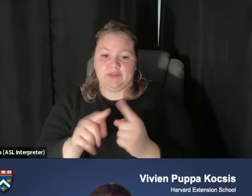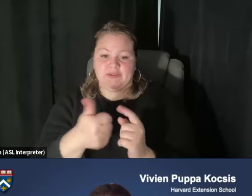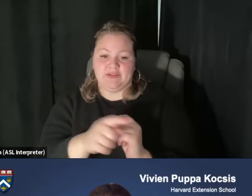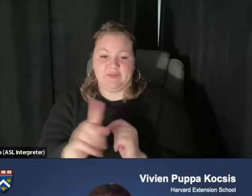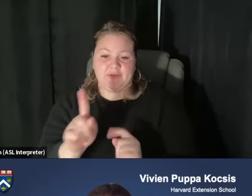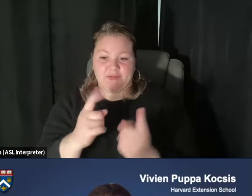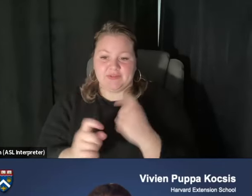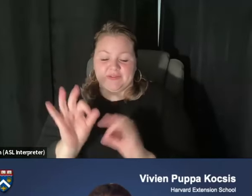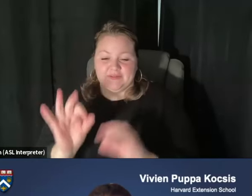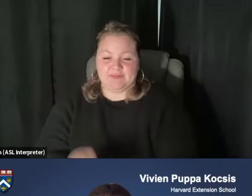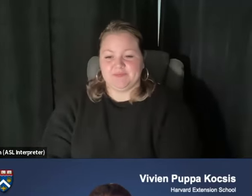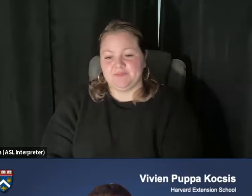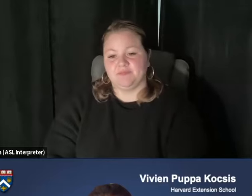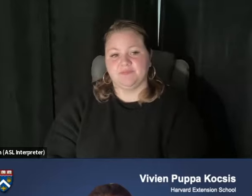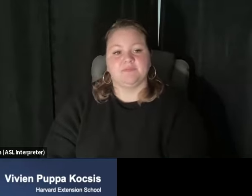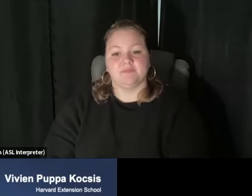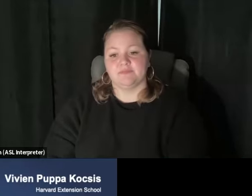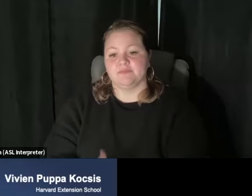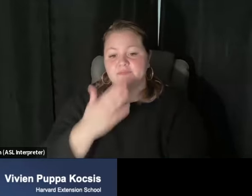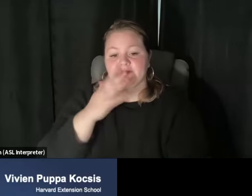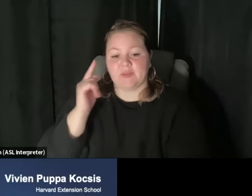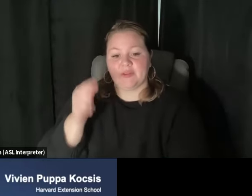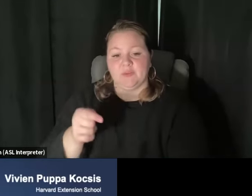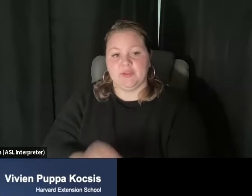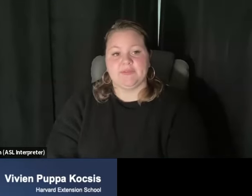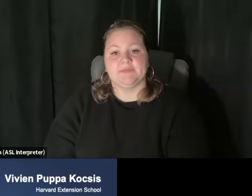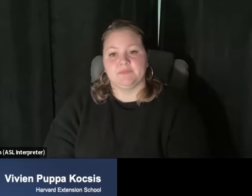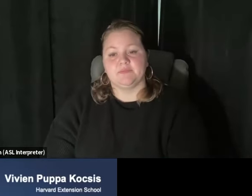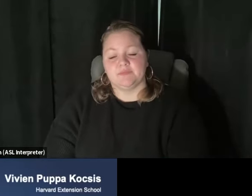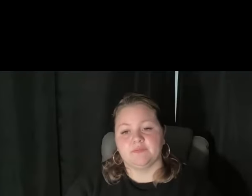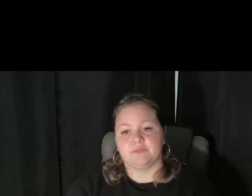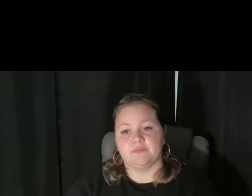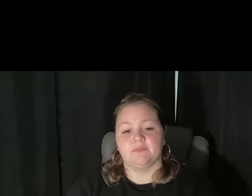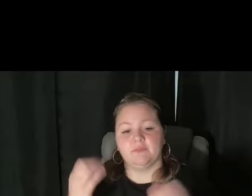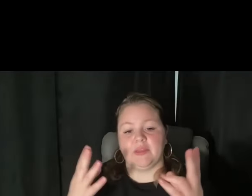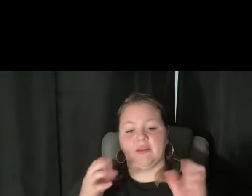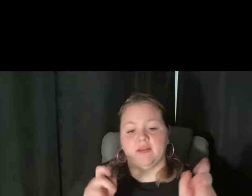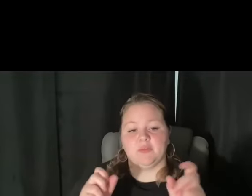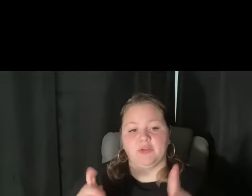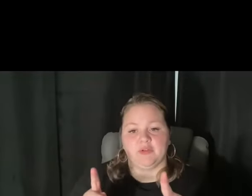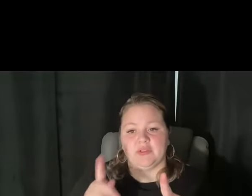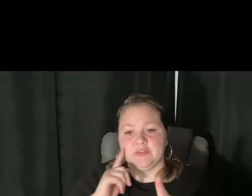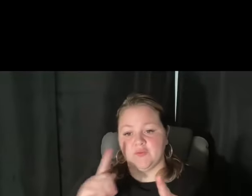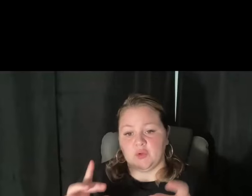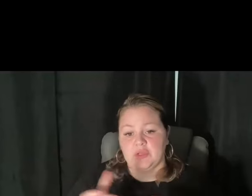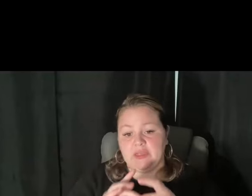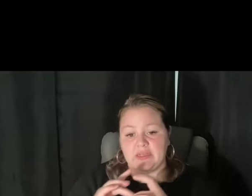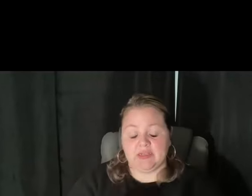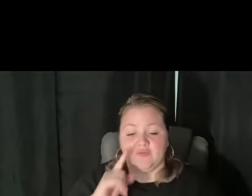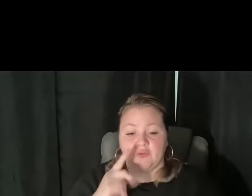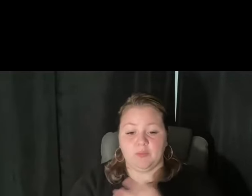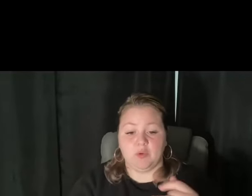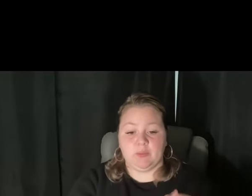classes. Thanks, Frank. That's a great point about these opportunities to connect both on a personal level and professional